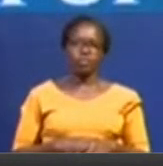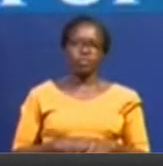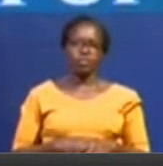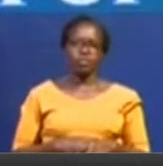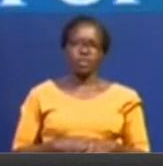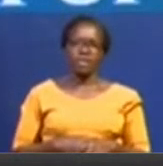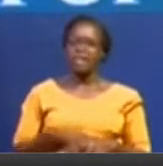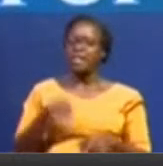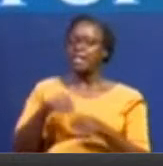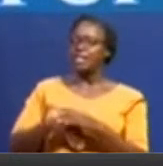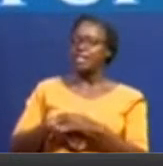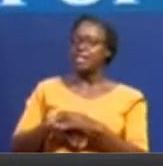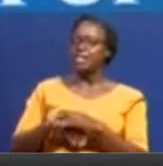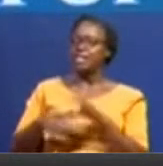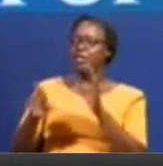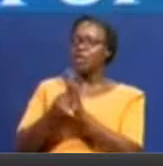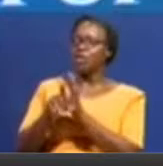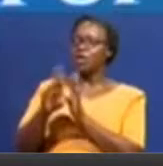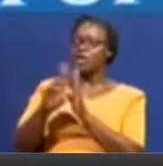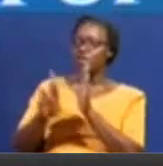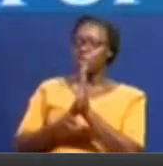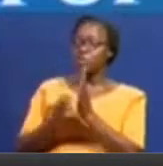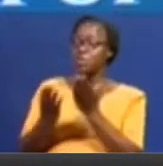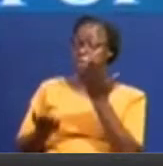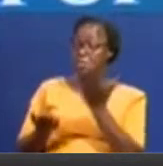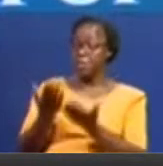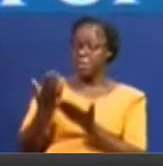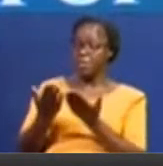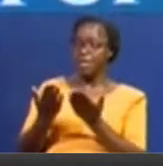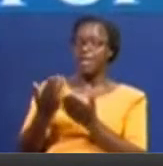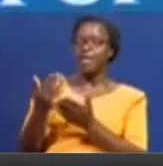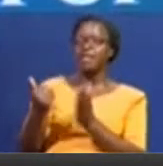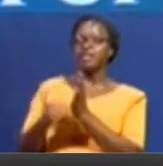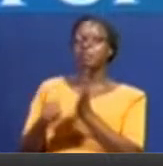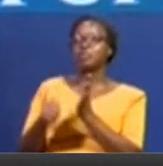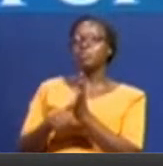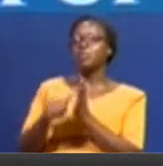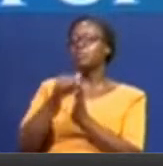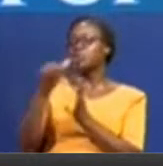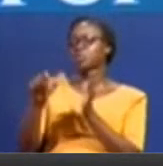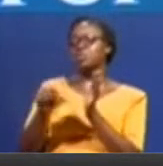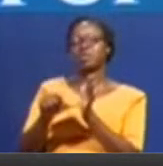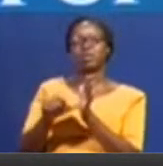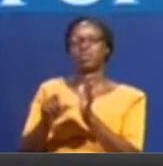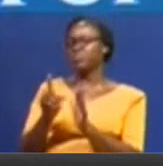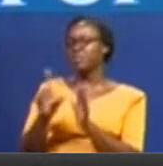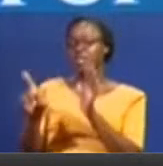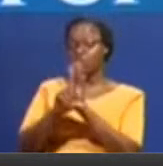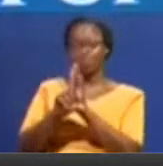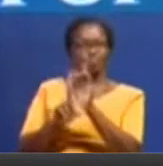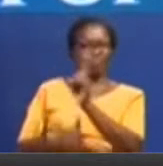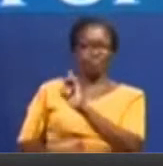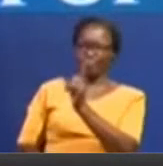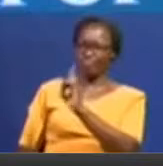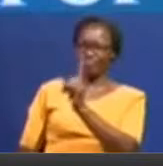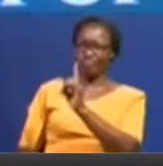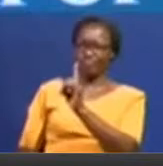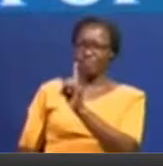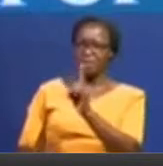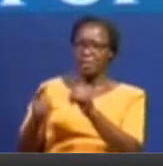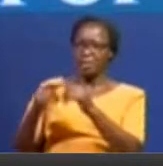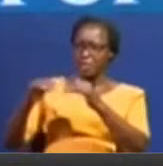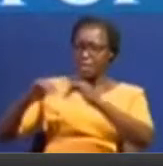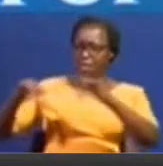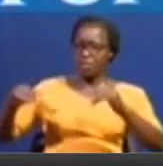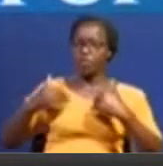In terms of the law and regulations, perhaps the problem is not in the law. I think the problem is the space that